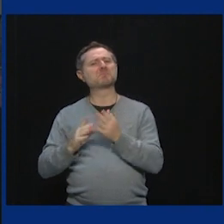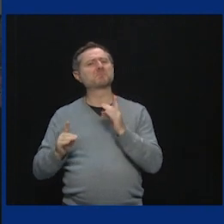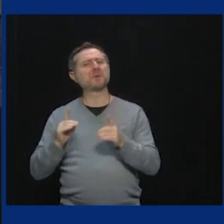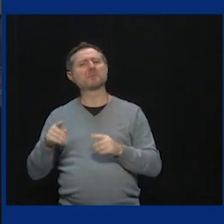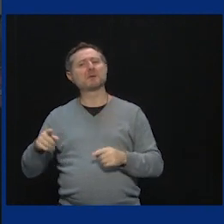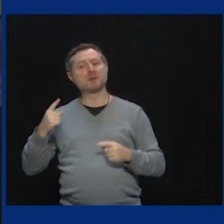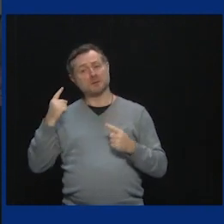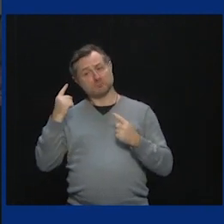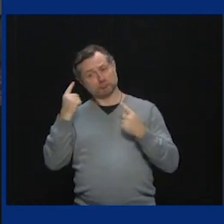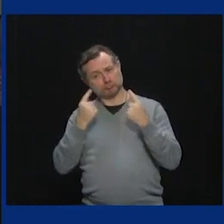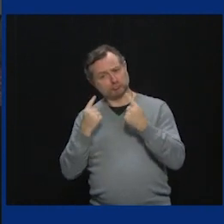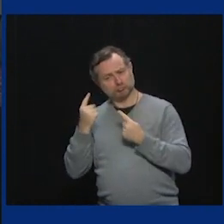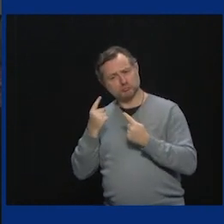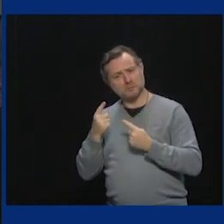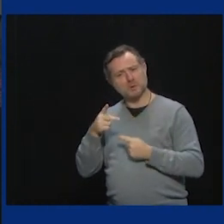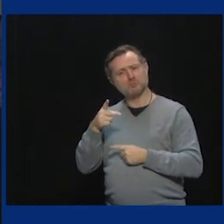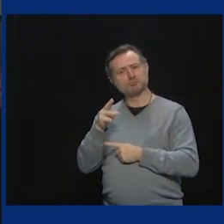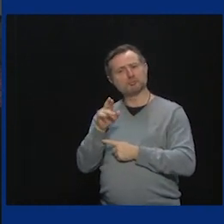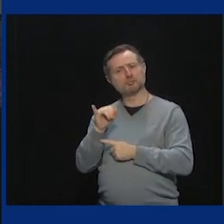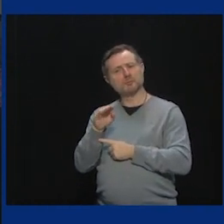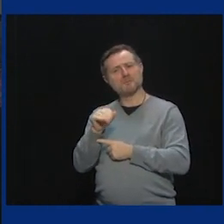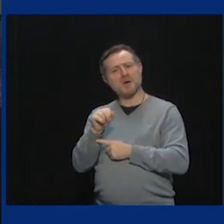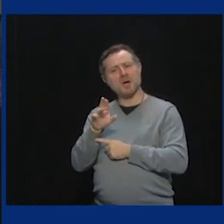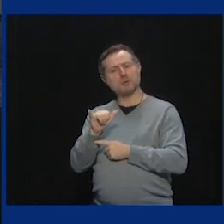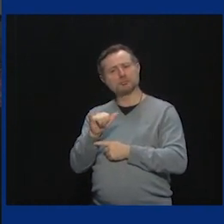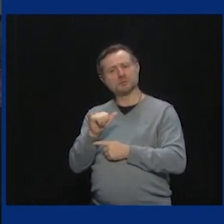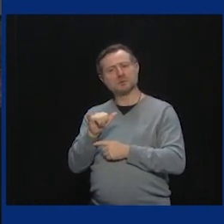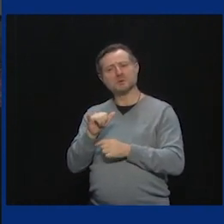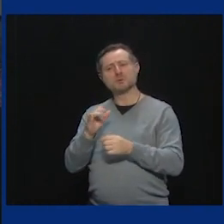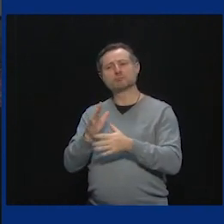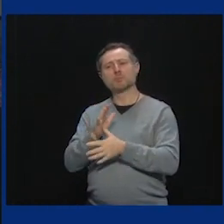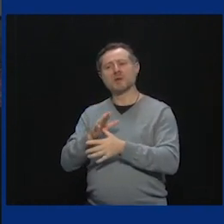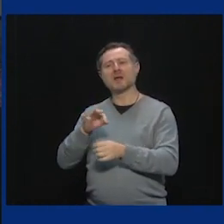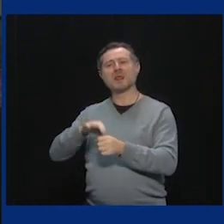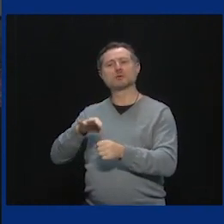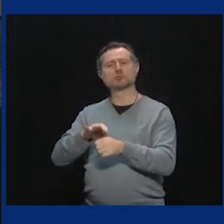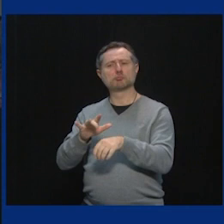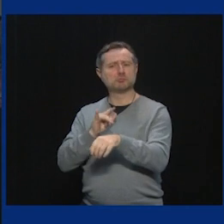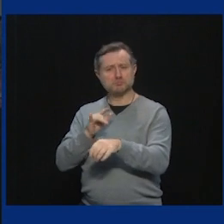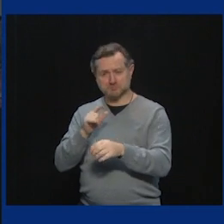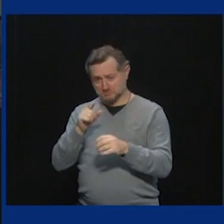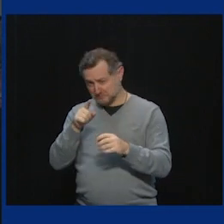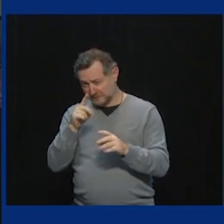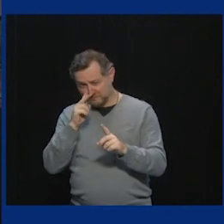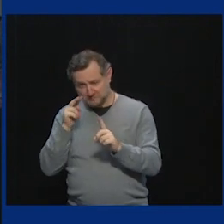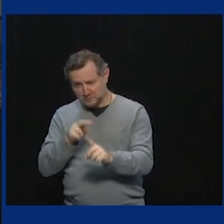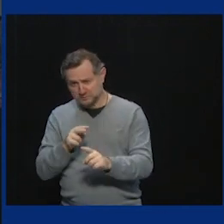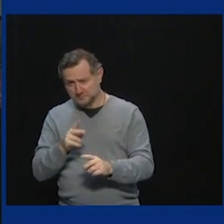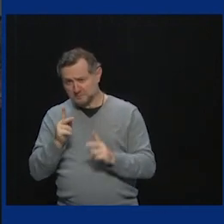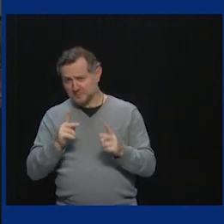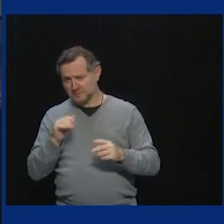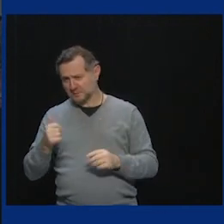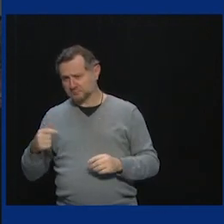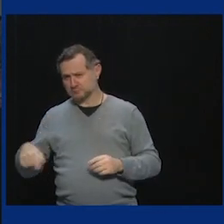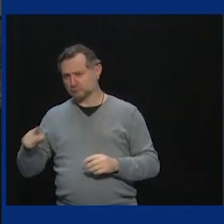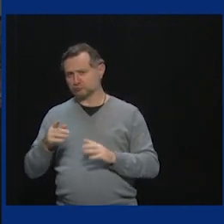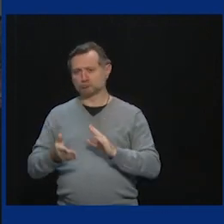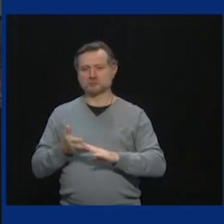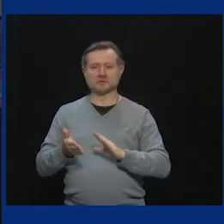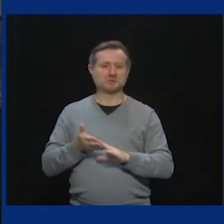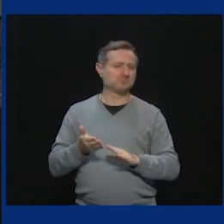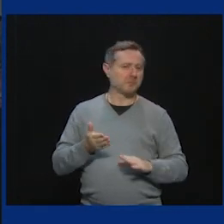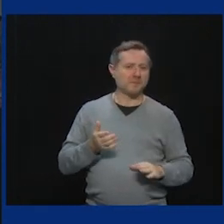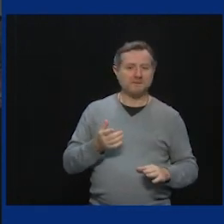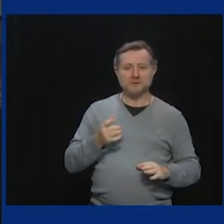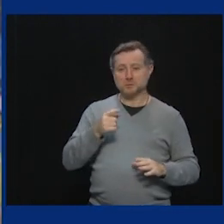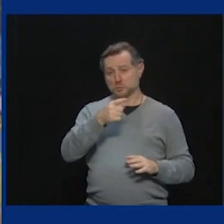primary challenge is coming. I'm curious if you think, number one, what do you think about that? Number two, do you think you should be given a little more time on the job